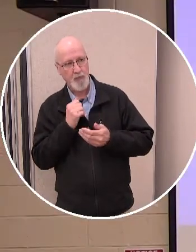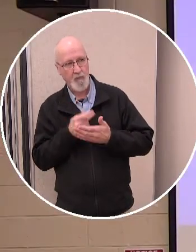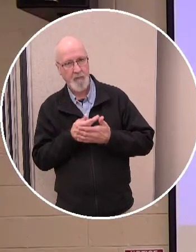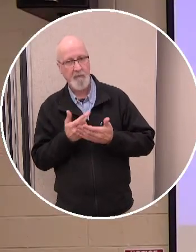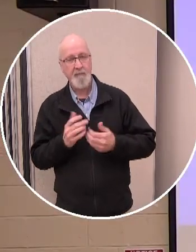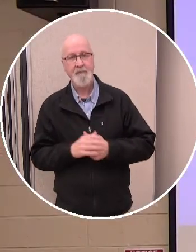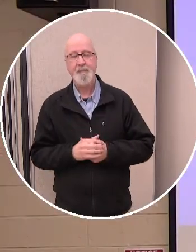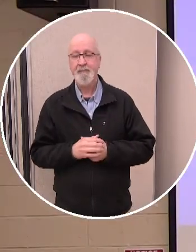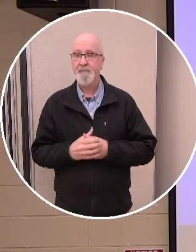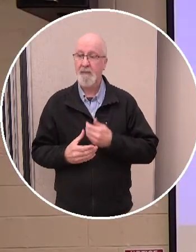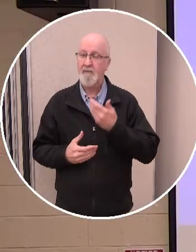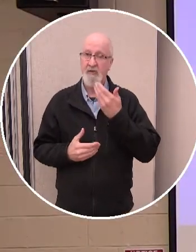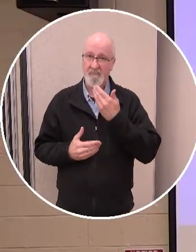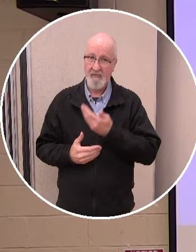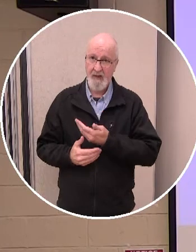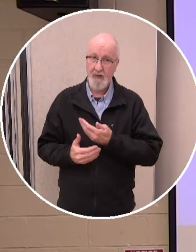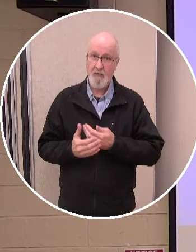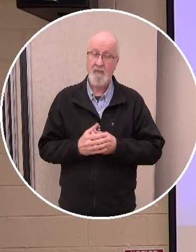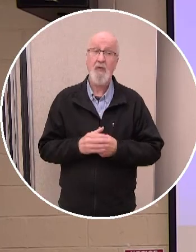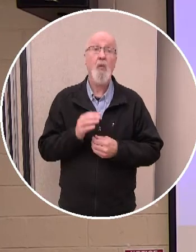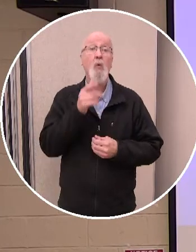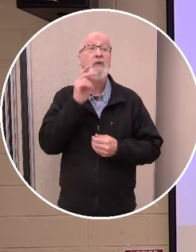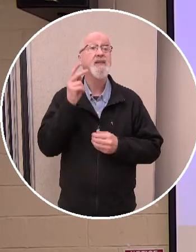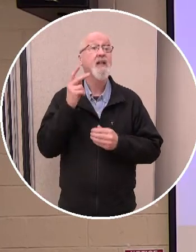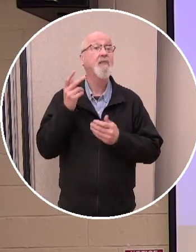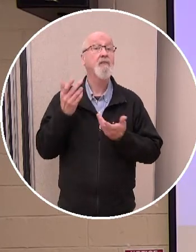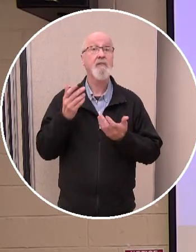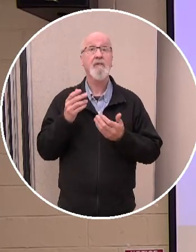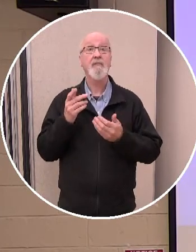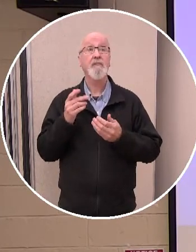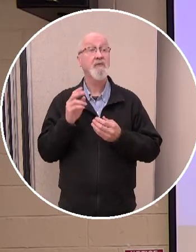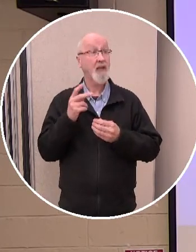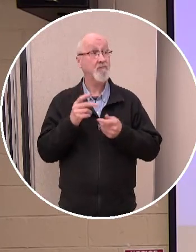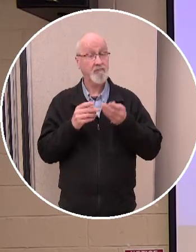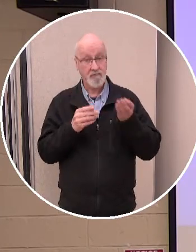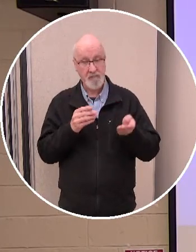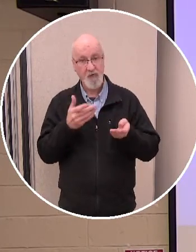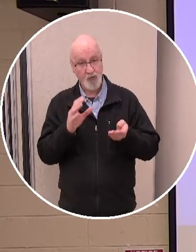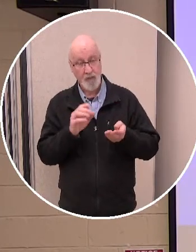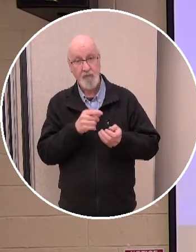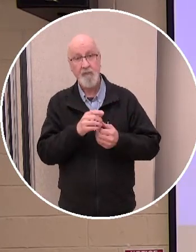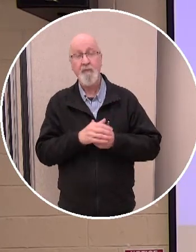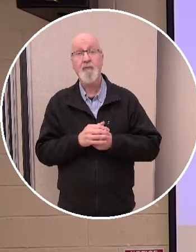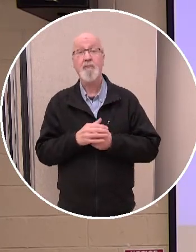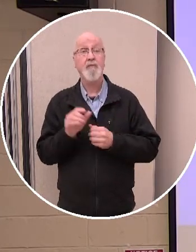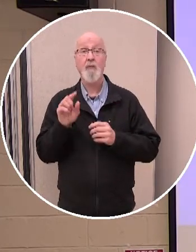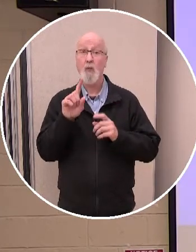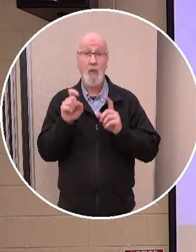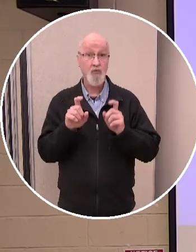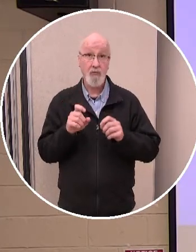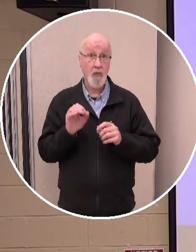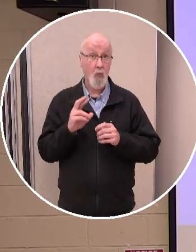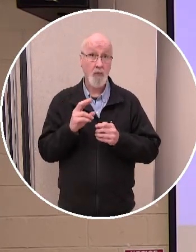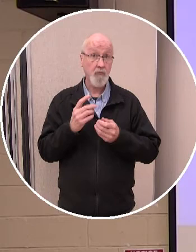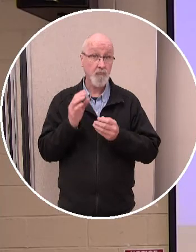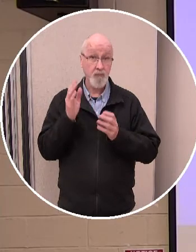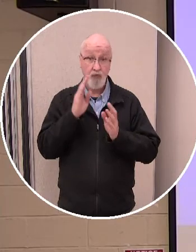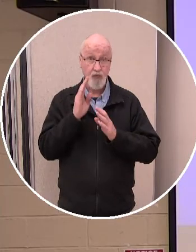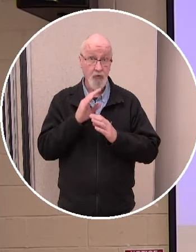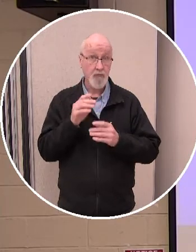Thank you, Trustee Whittle. Do I have a seconder? Seconded by Trustee Kendall. Any questions or